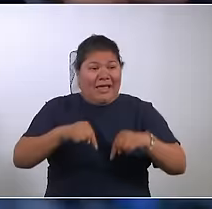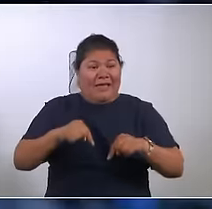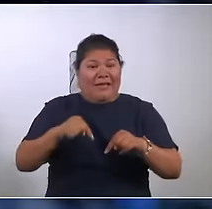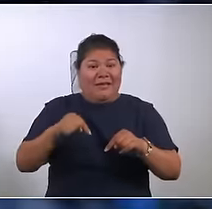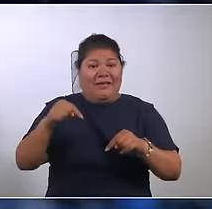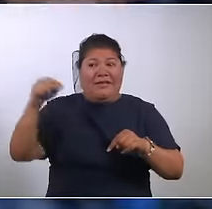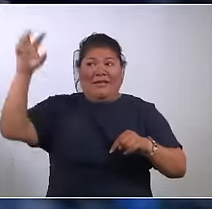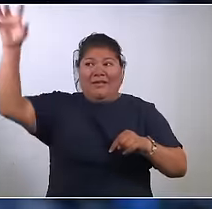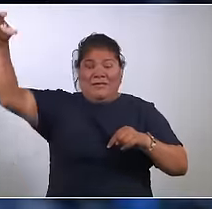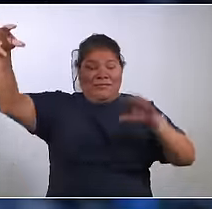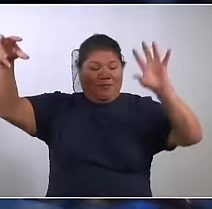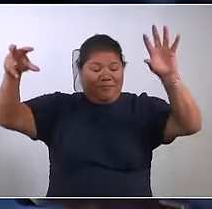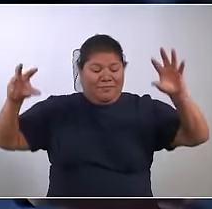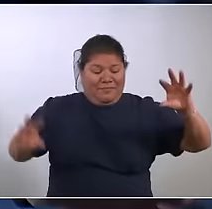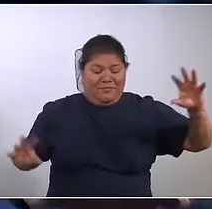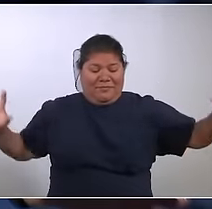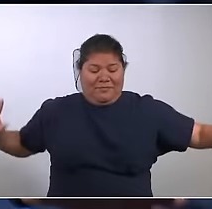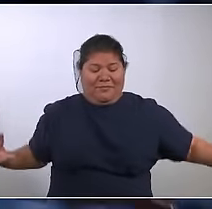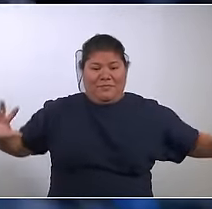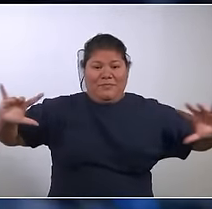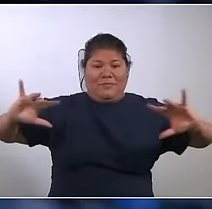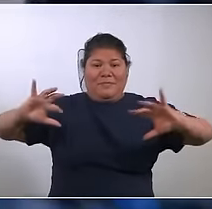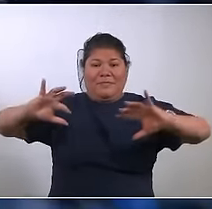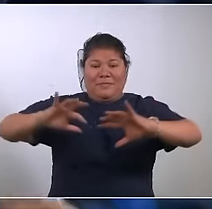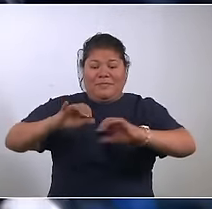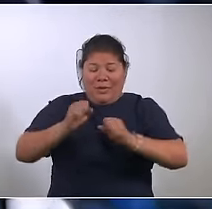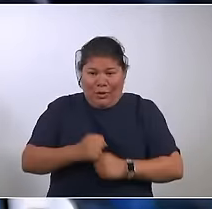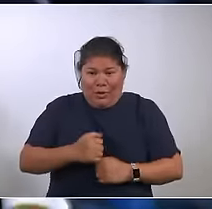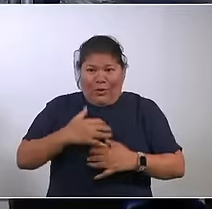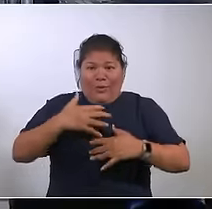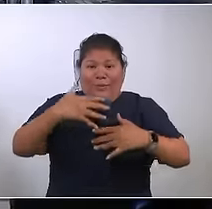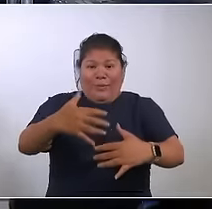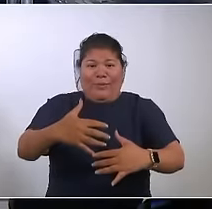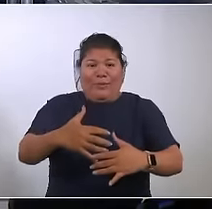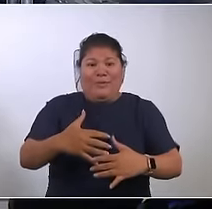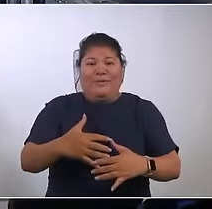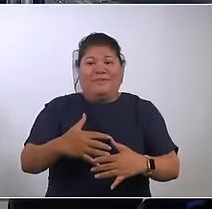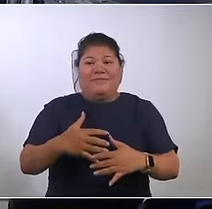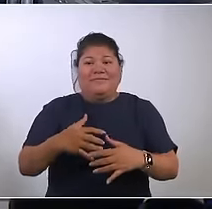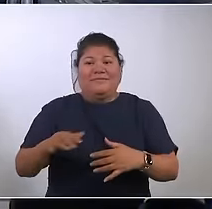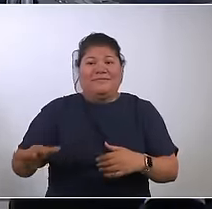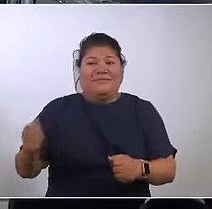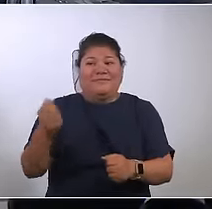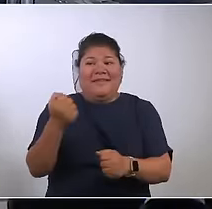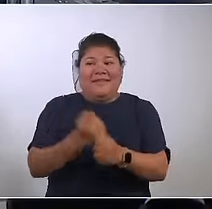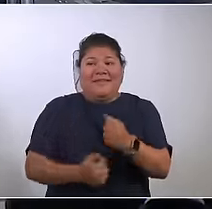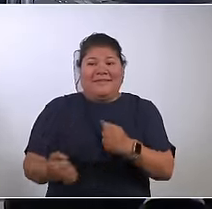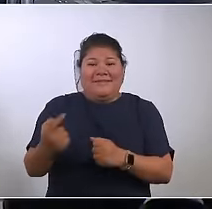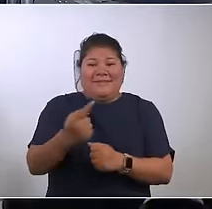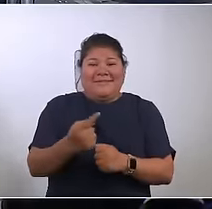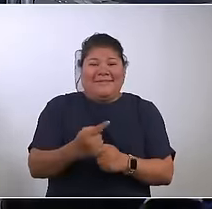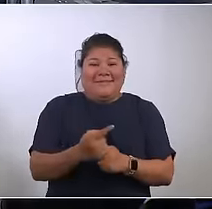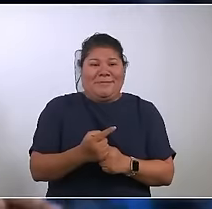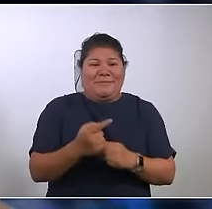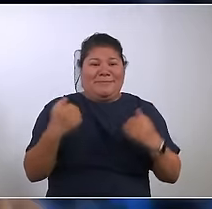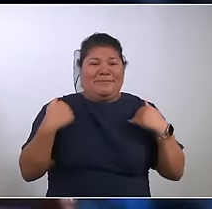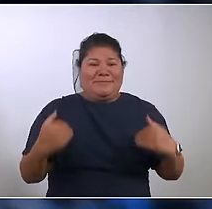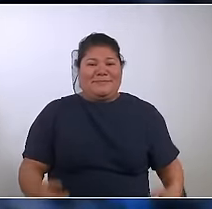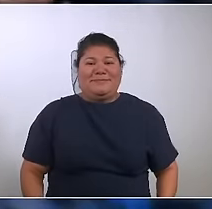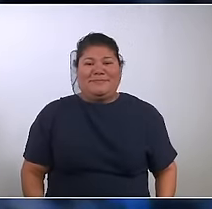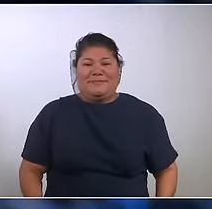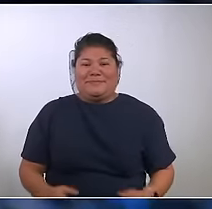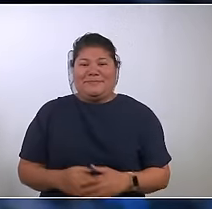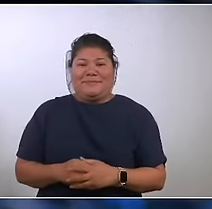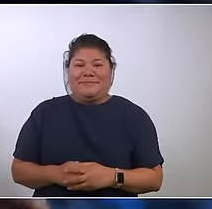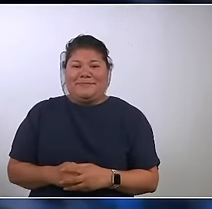los cuatro vientos. From the four winds. Y sopla. And blow. Sobre estos. Upon these. Cuerpos.